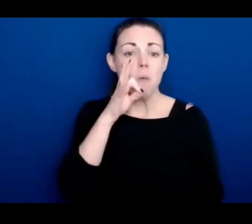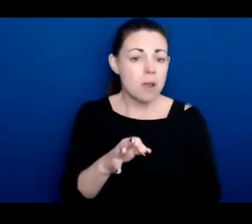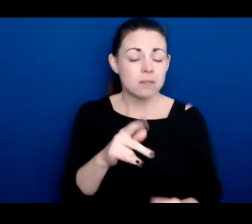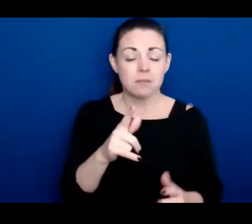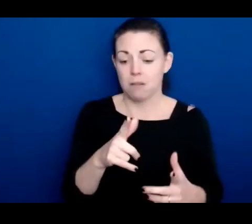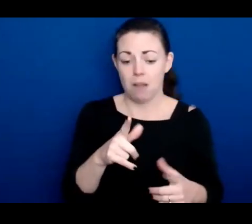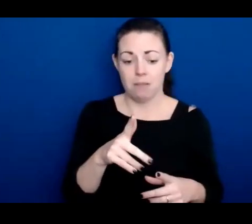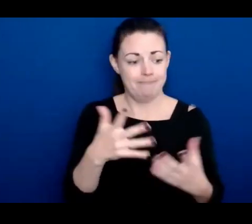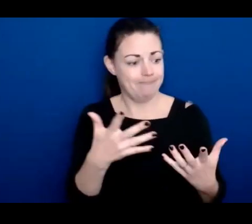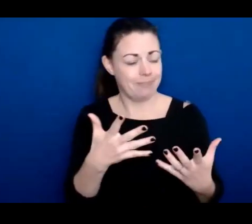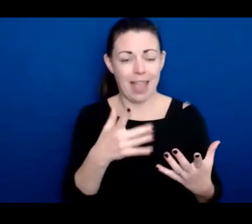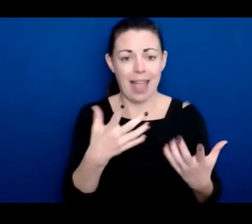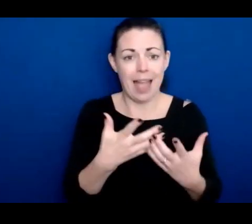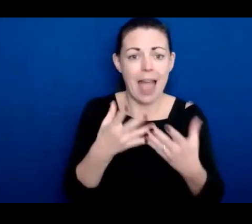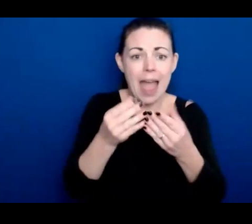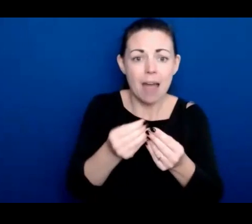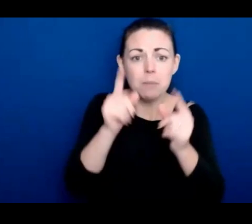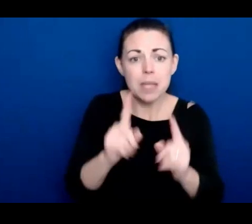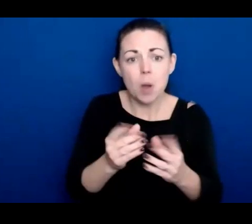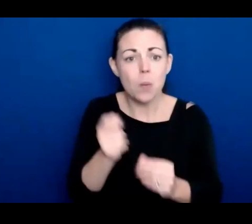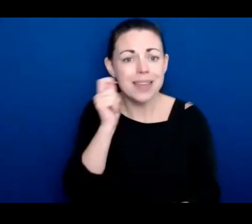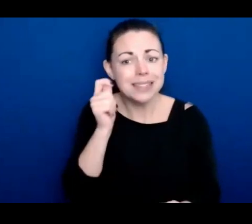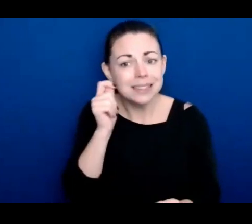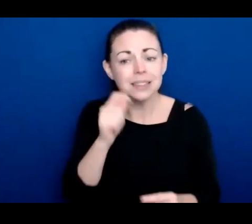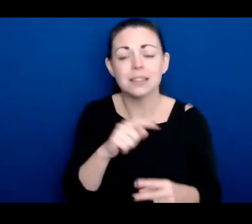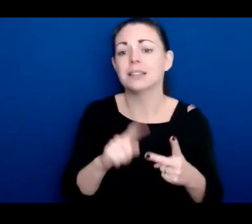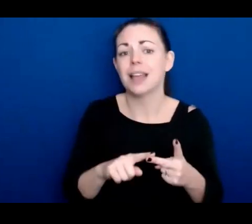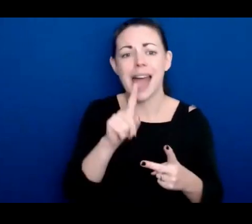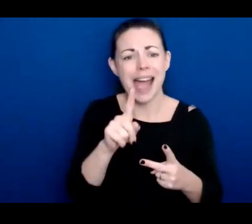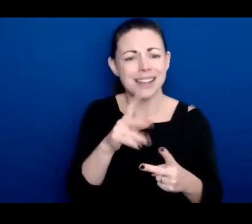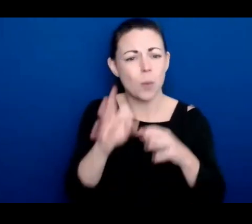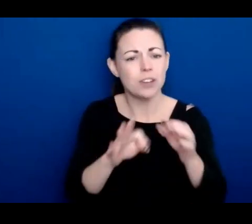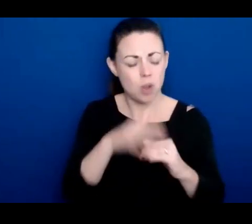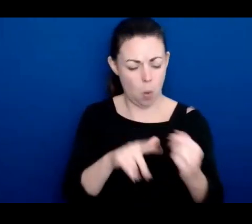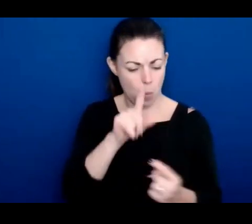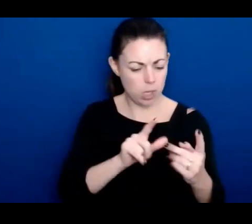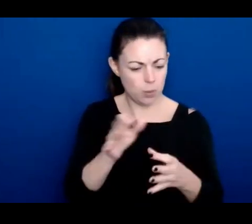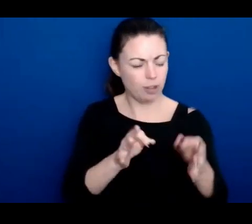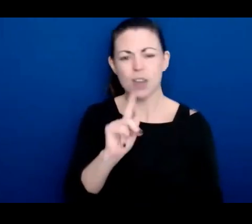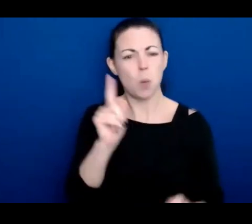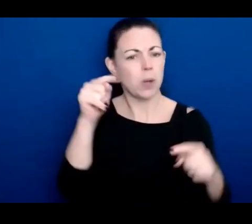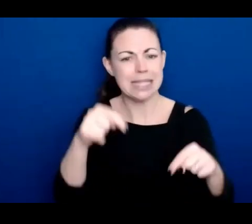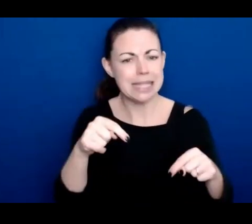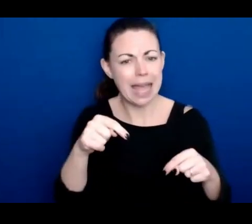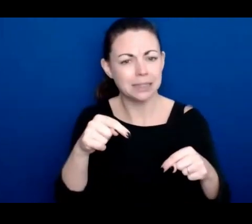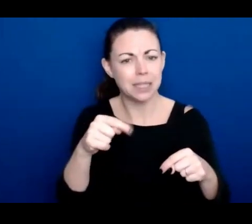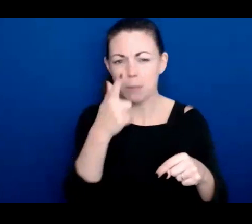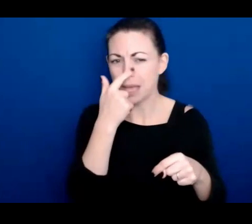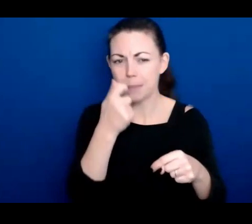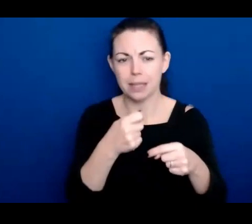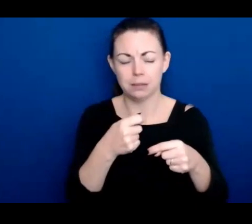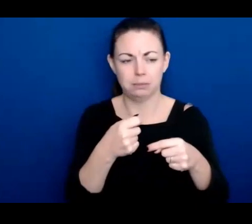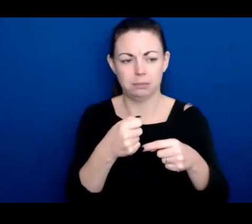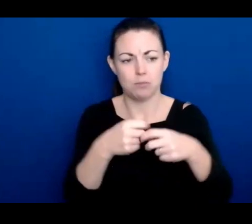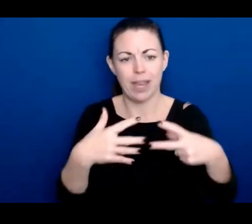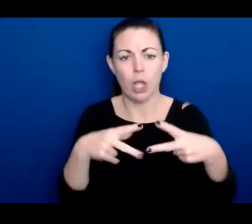people with tinnitus. There's also a couple of questions around what the one-to-one strategies are all about. So perhaps if I break it down to 2 questions, if